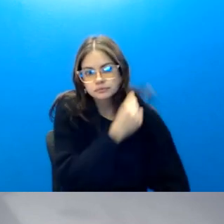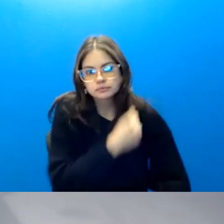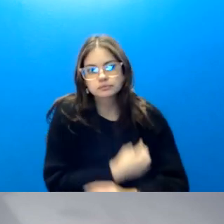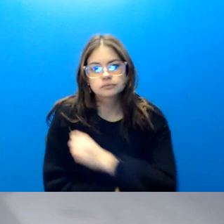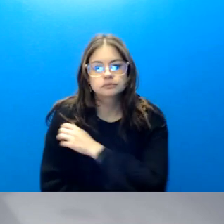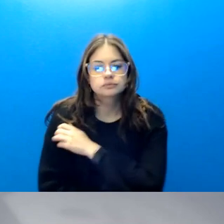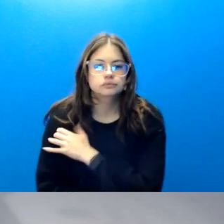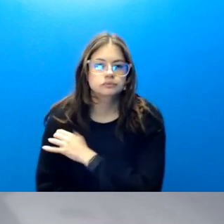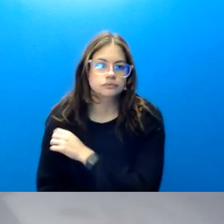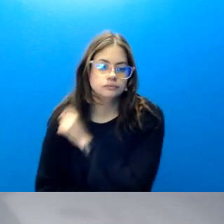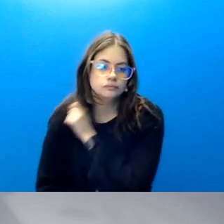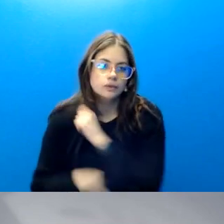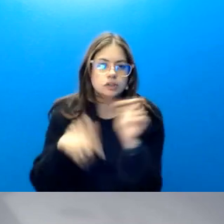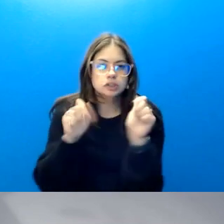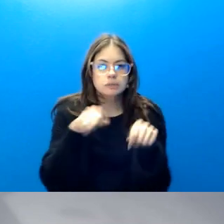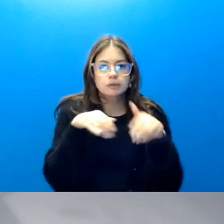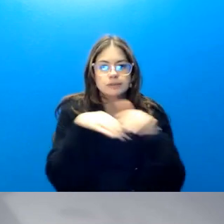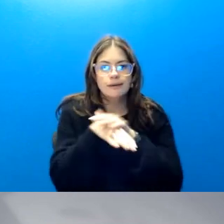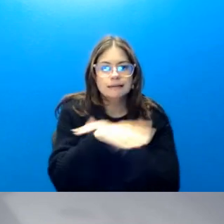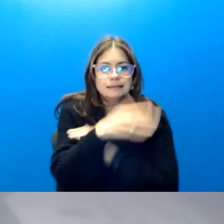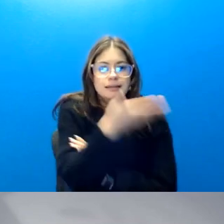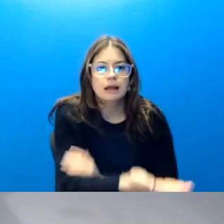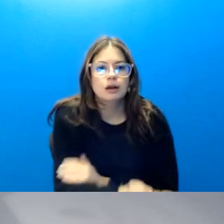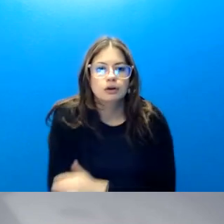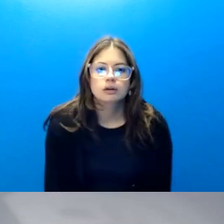and so you should be able to access it there.